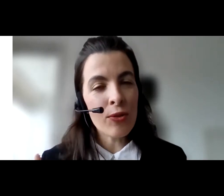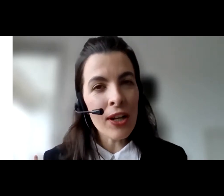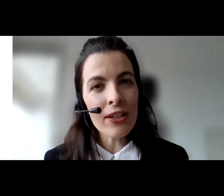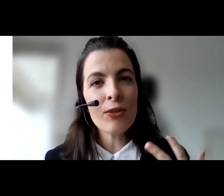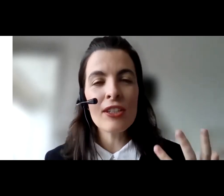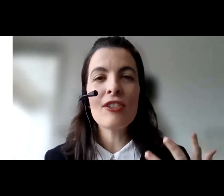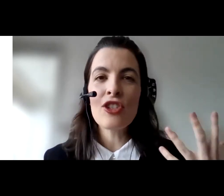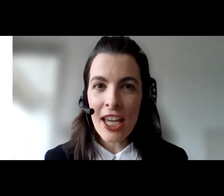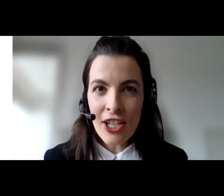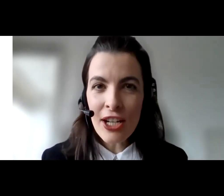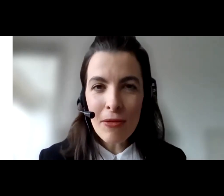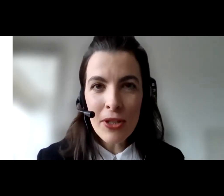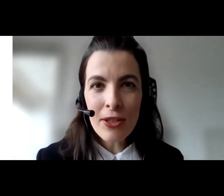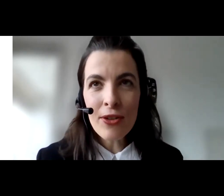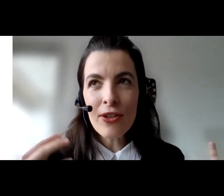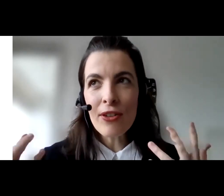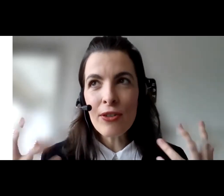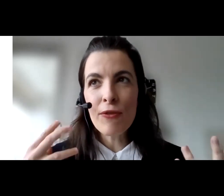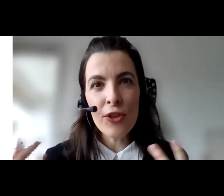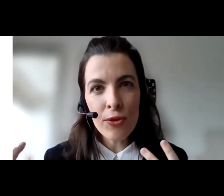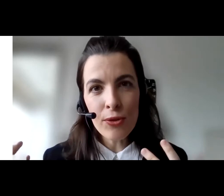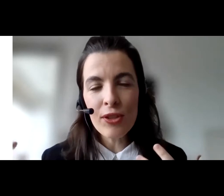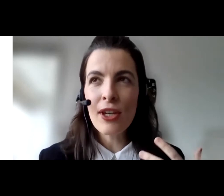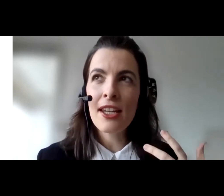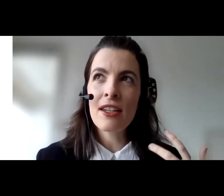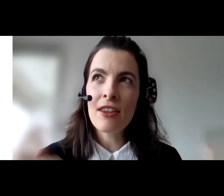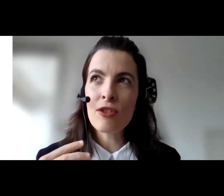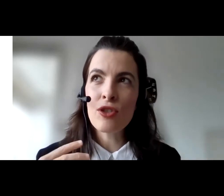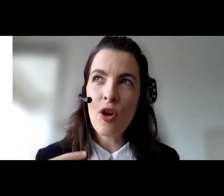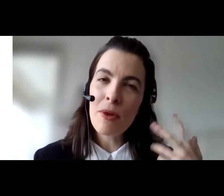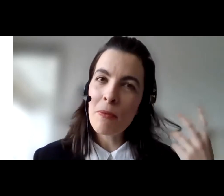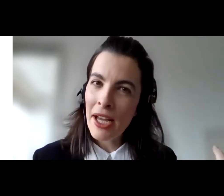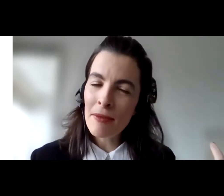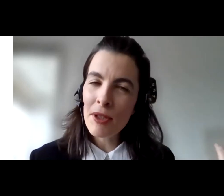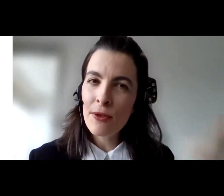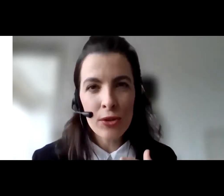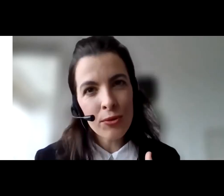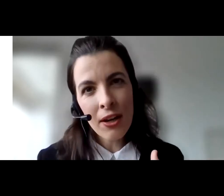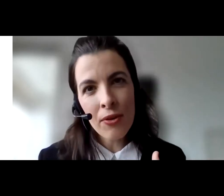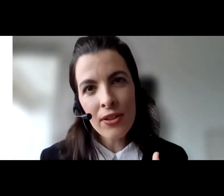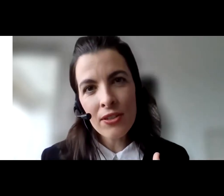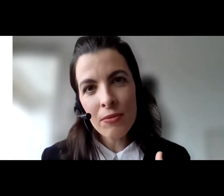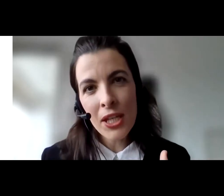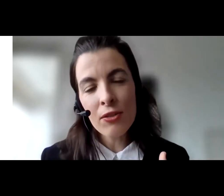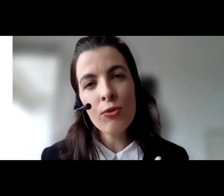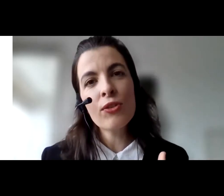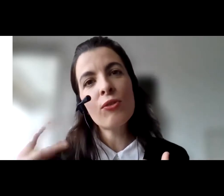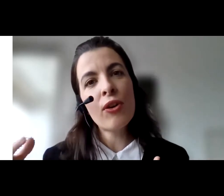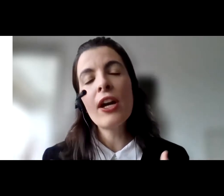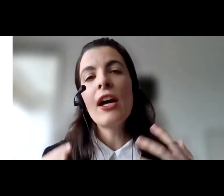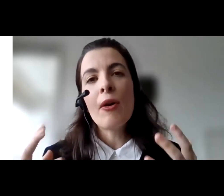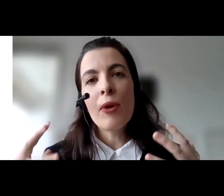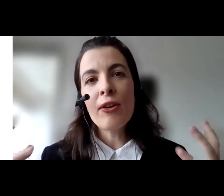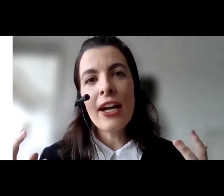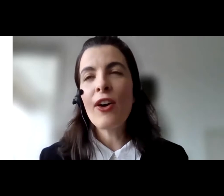career in solar? So did it change a little bit your view? Did you had another job in mind before doing our intermediate course,